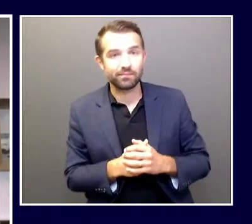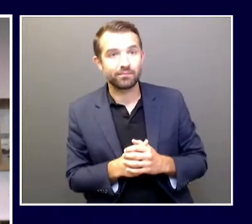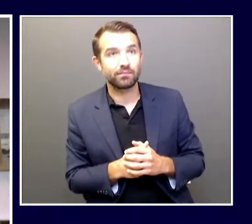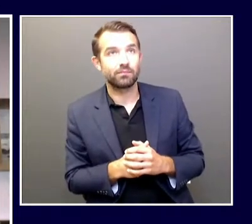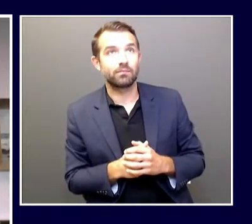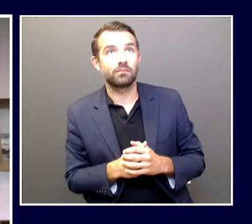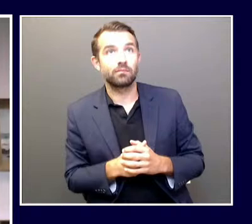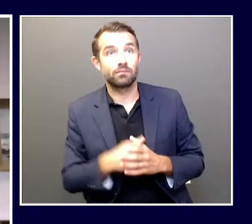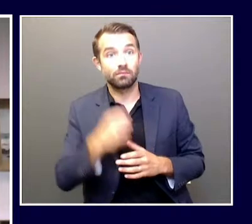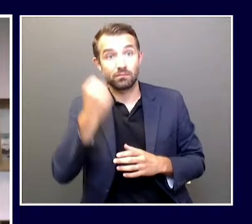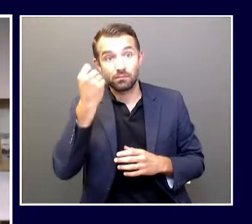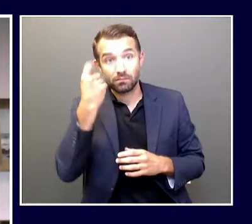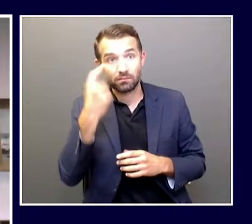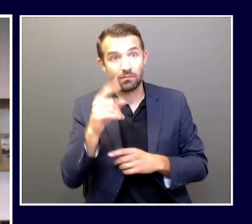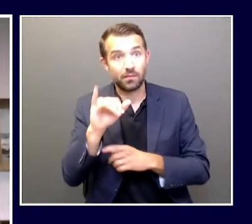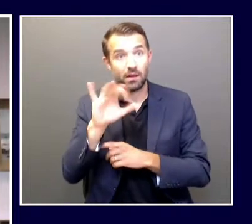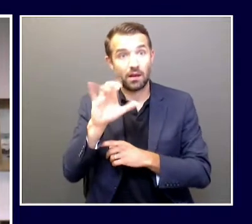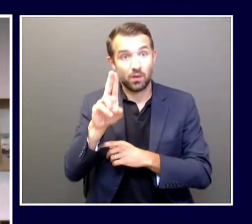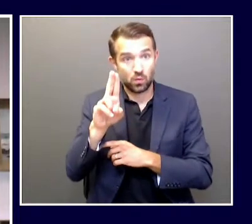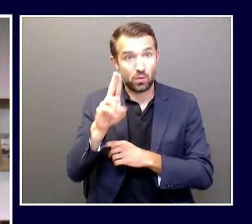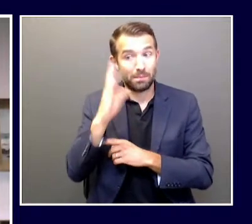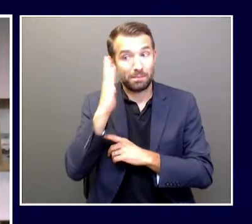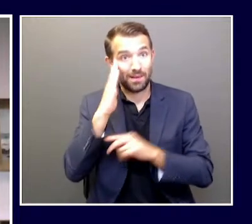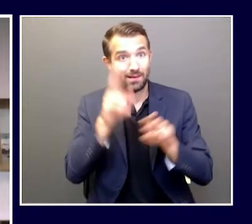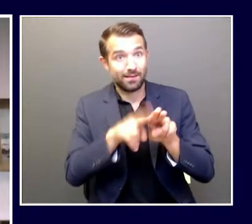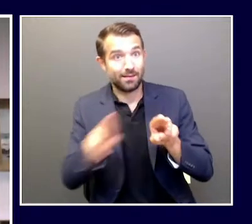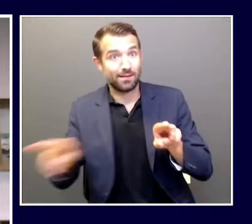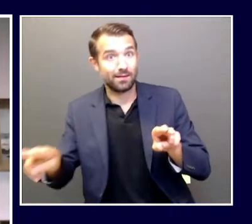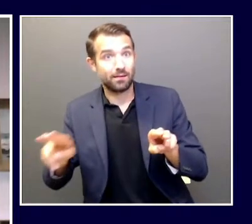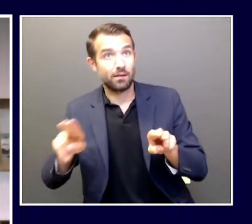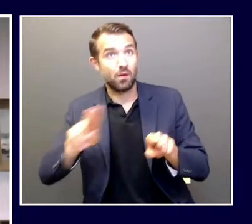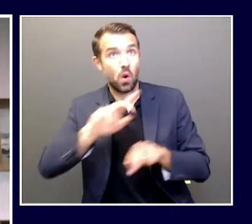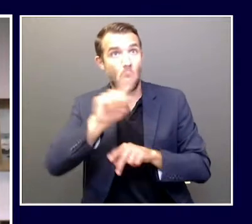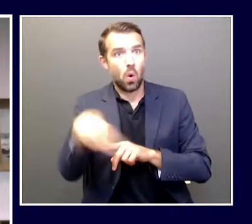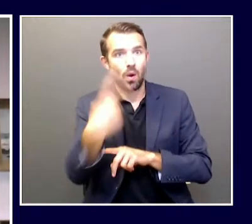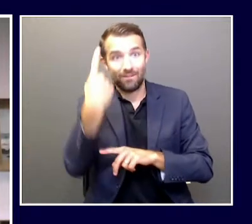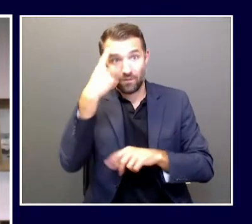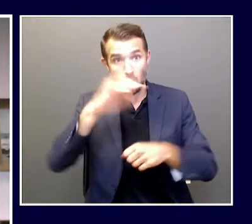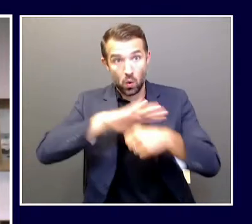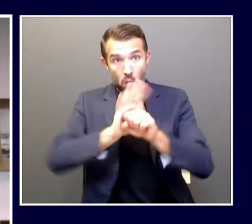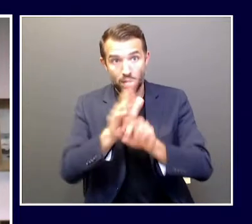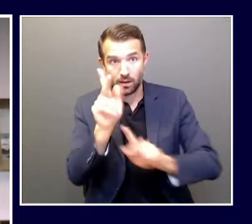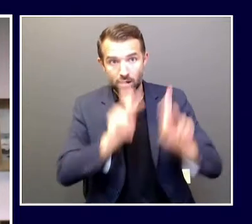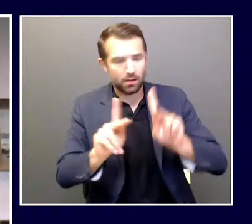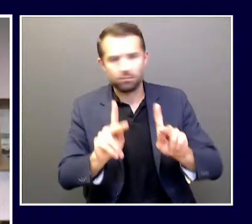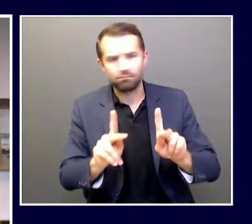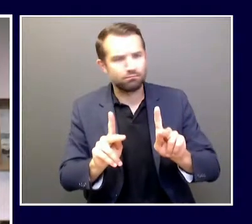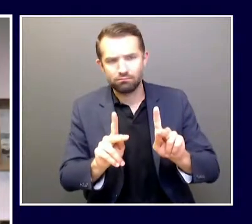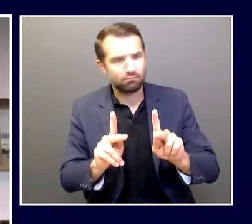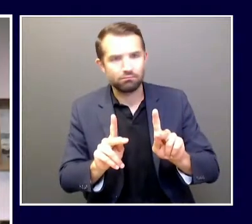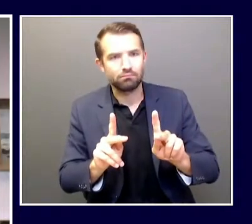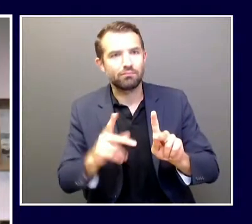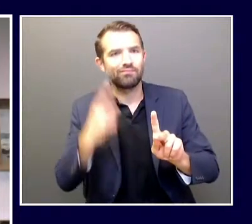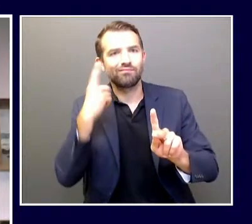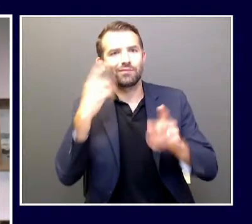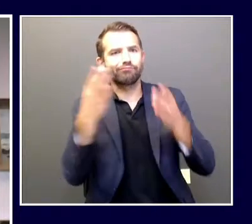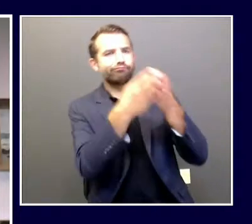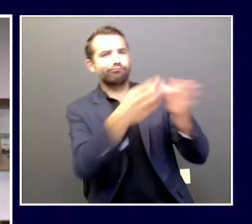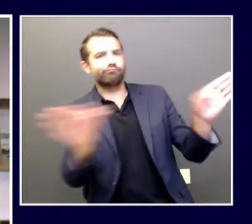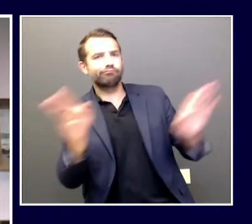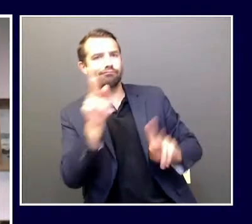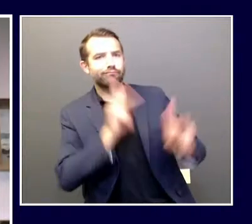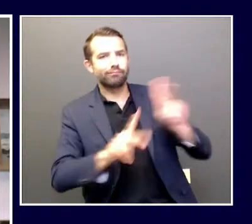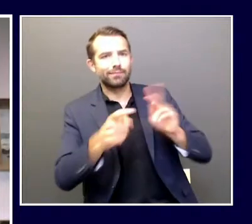not specifically set aside for COVID patients. Those ICU beds are for everyone out there, anyone out there who might